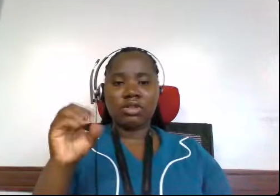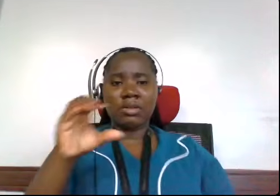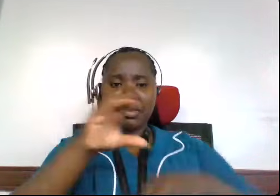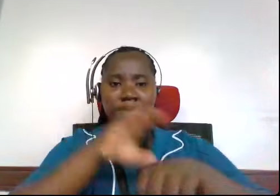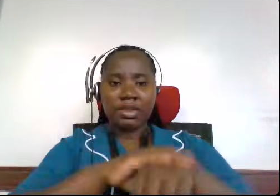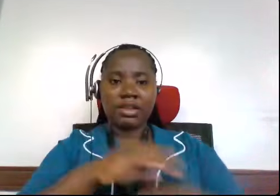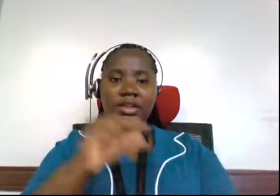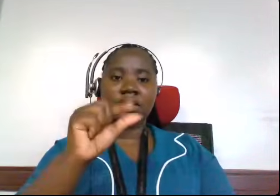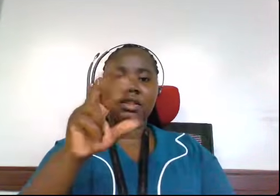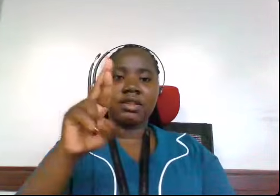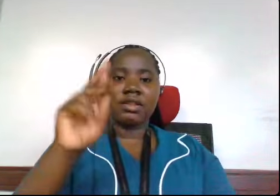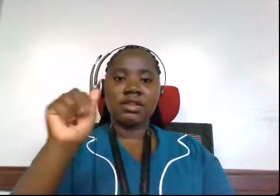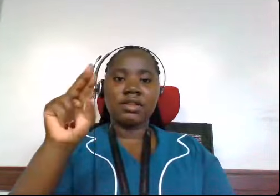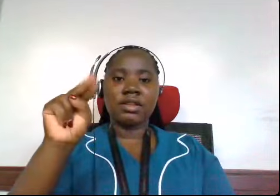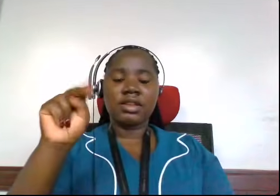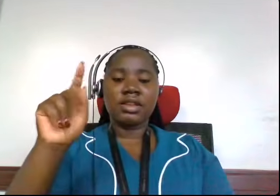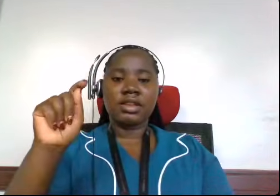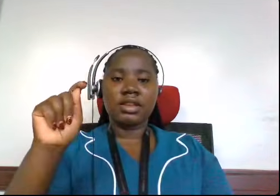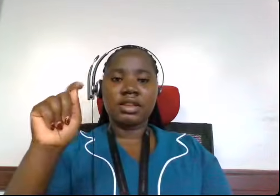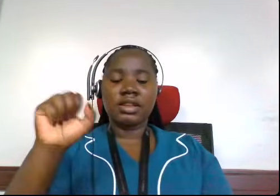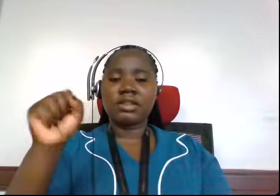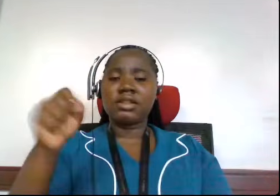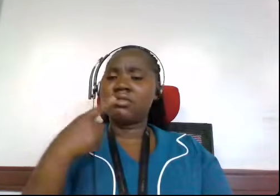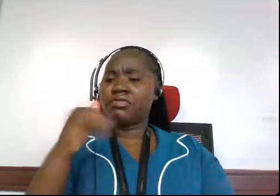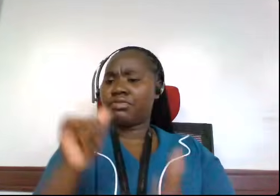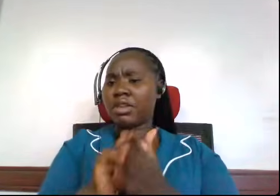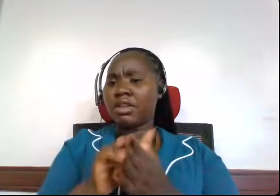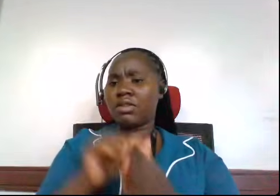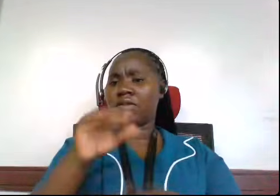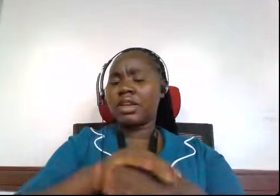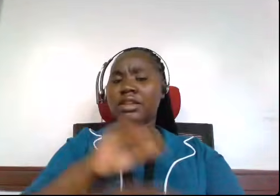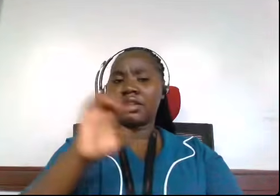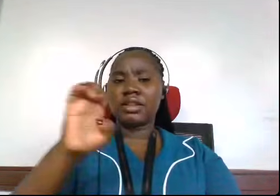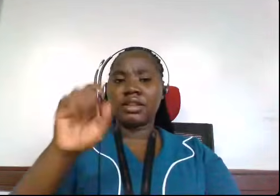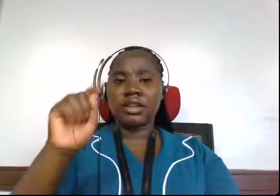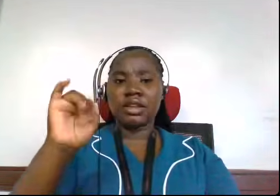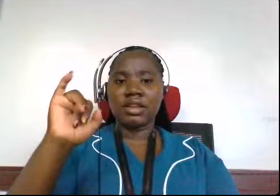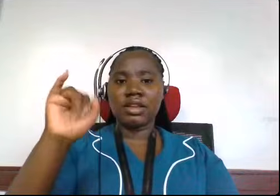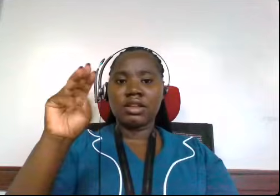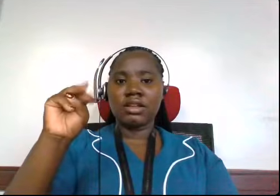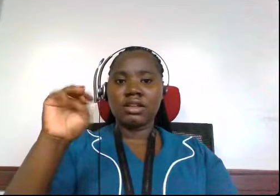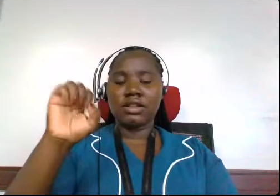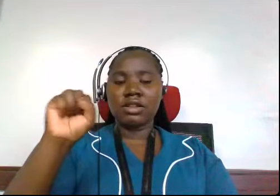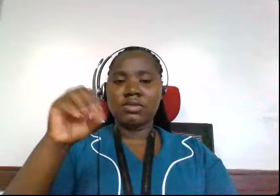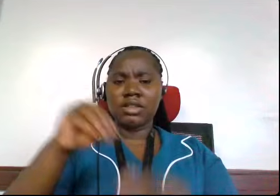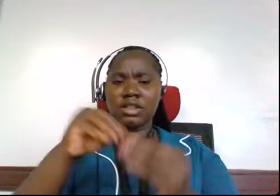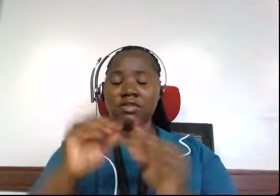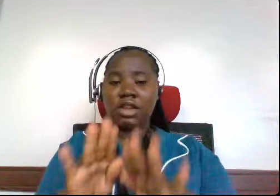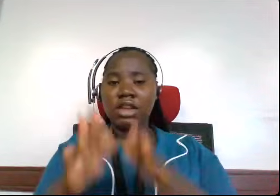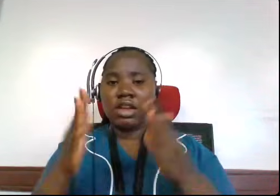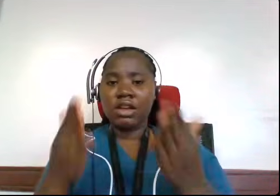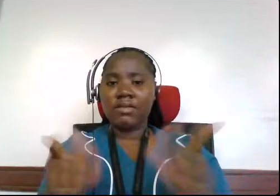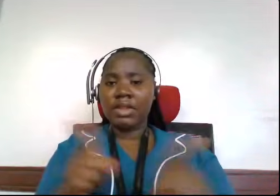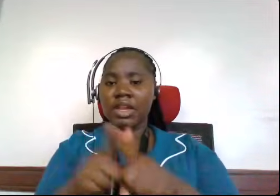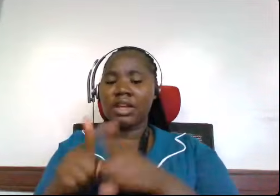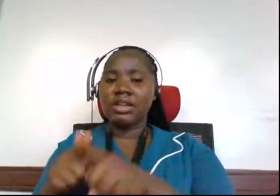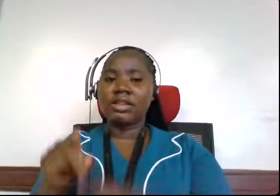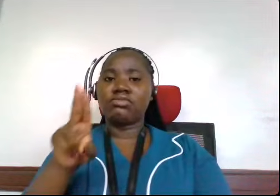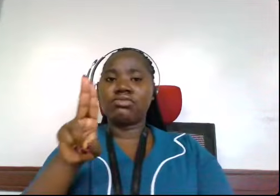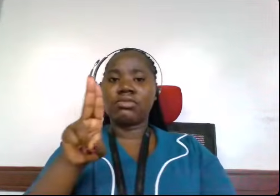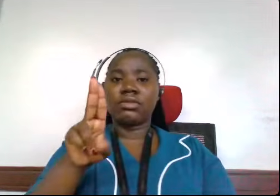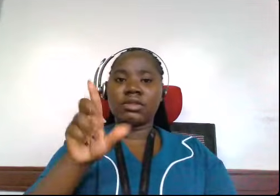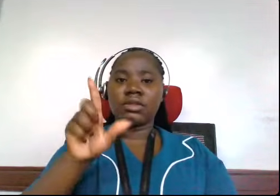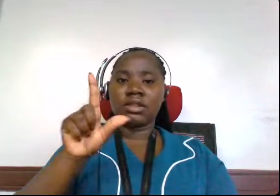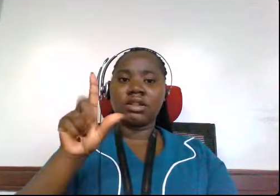foreign donors. How do we issue eTIMS invoices for such? Again, Daniel, as Mr. Luka has said, this is